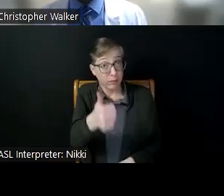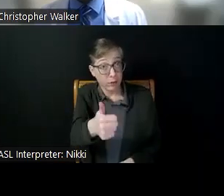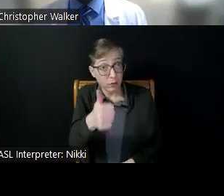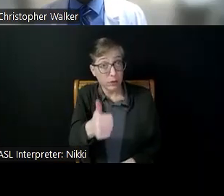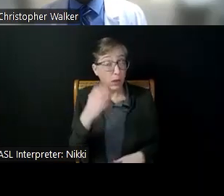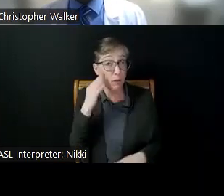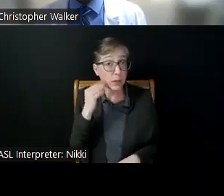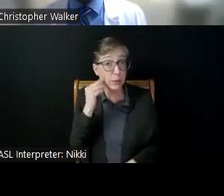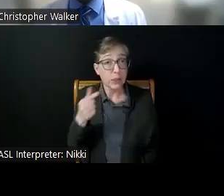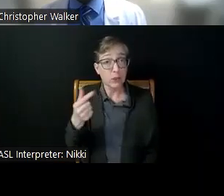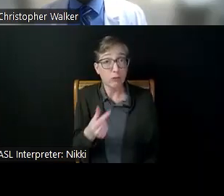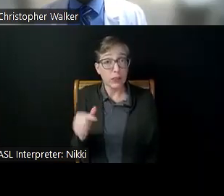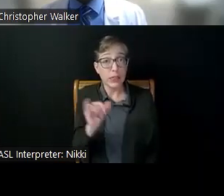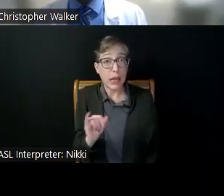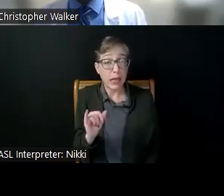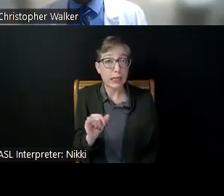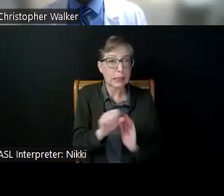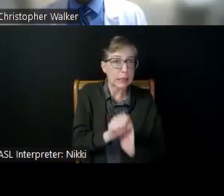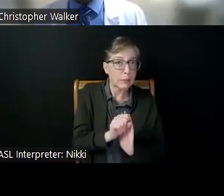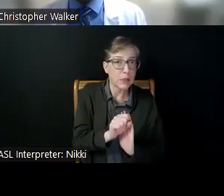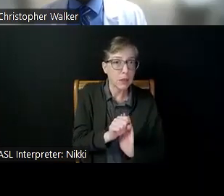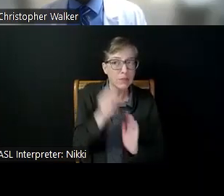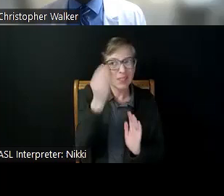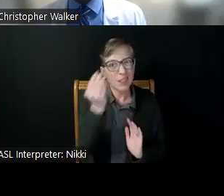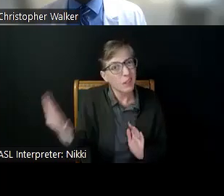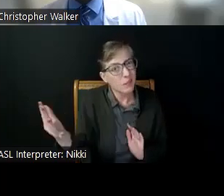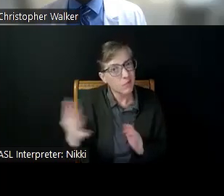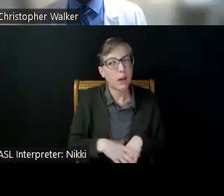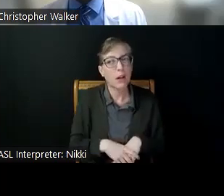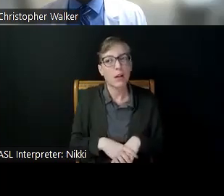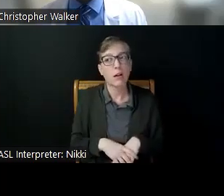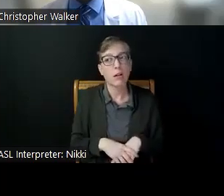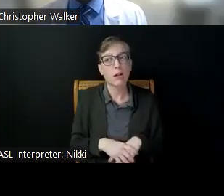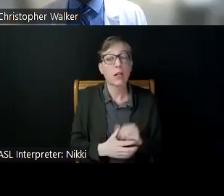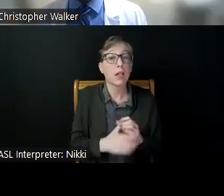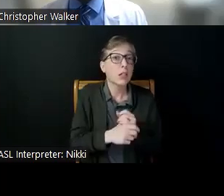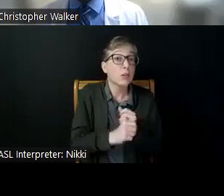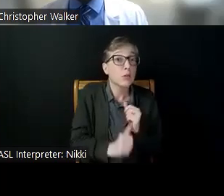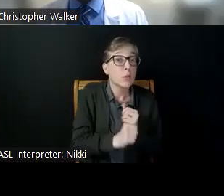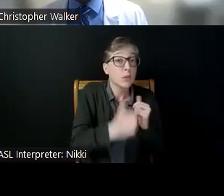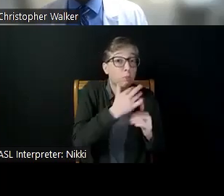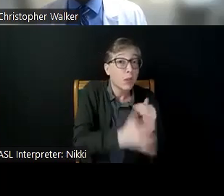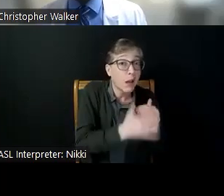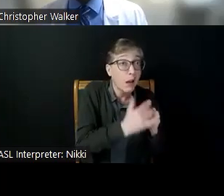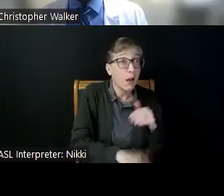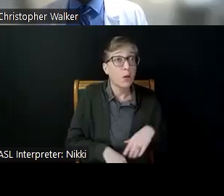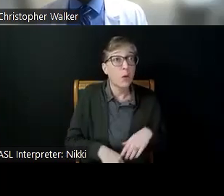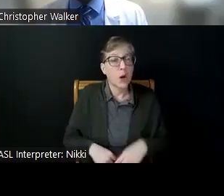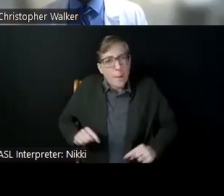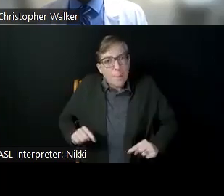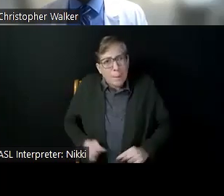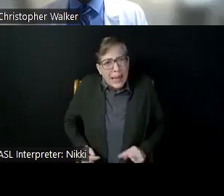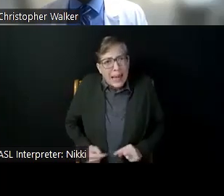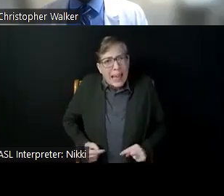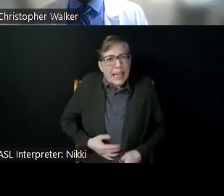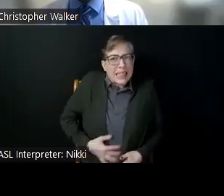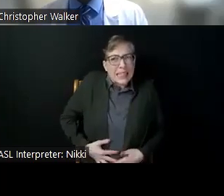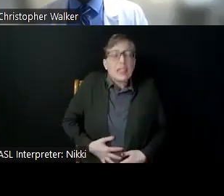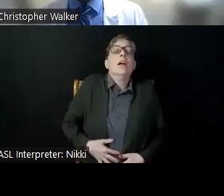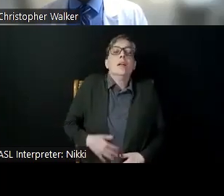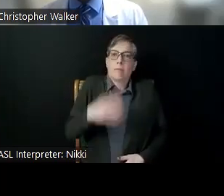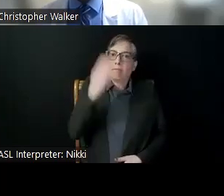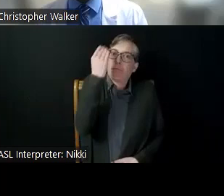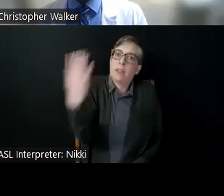about any bloody stools, abdominal pain, so on and so forth. And together, you and your doctor can decide